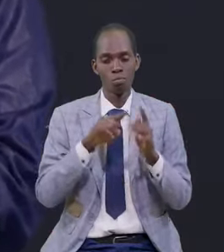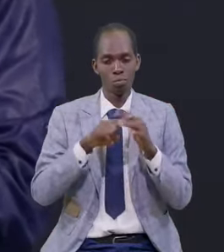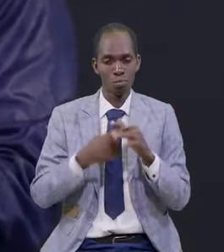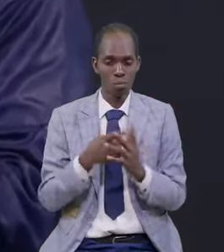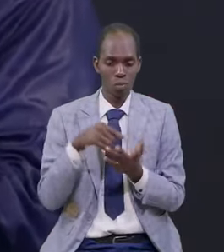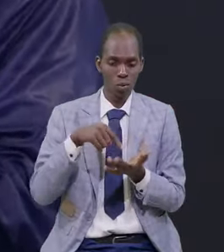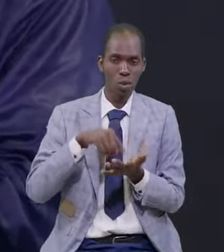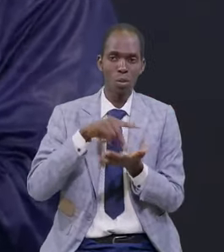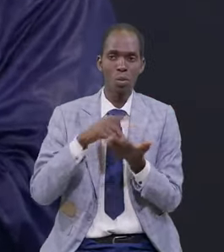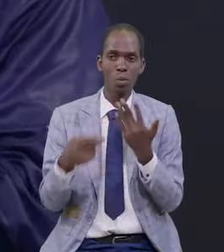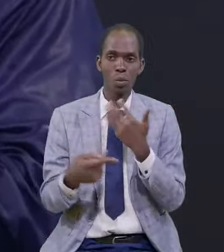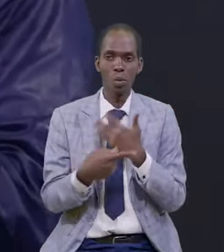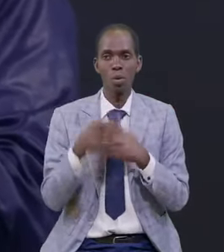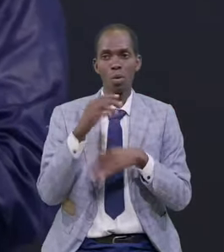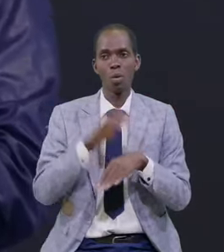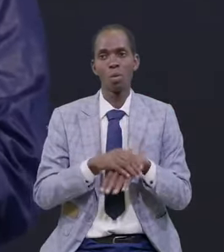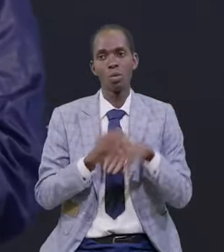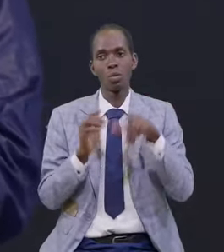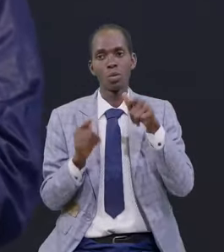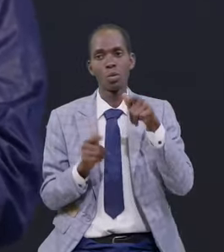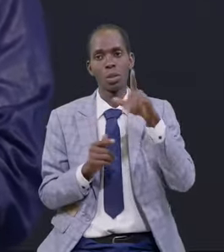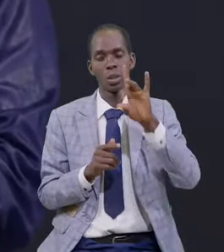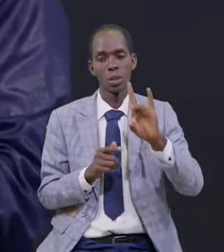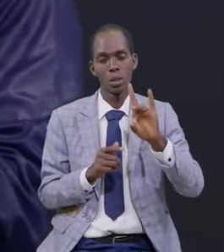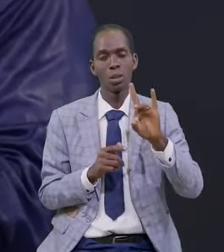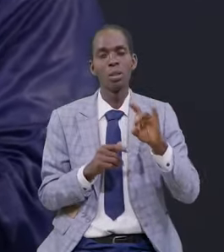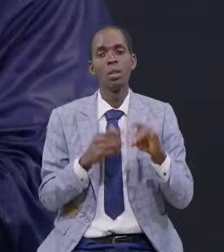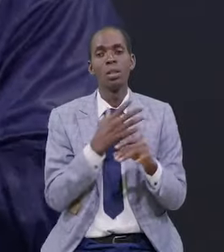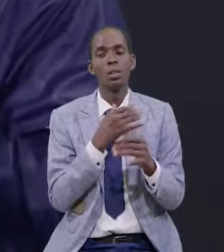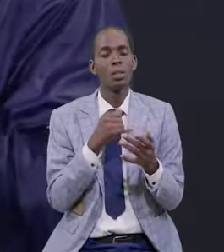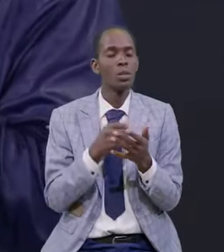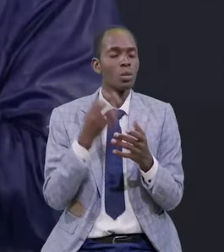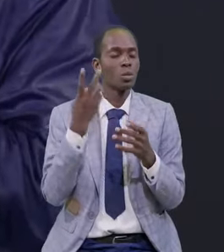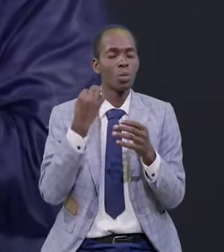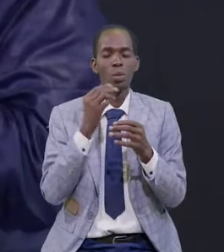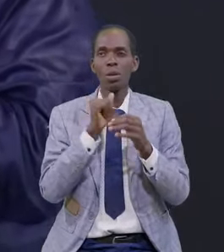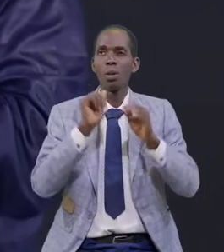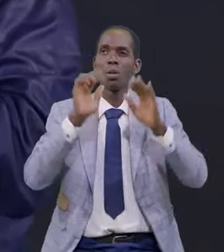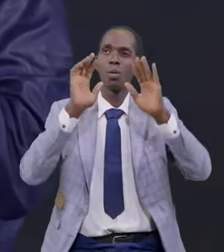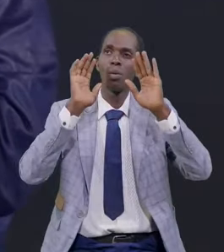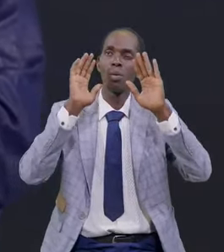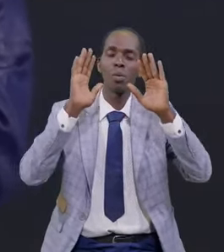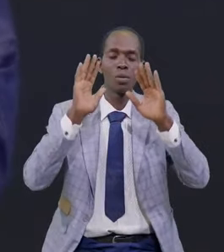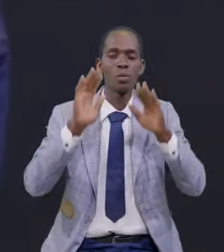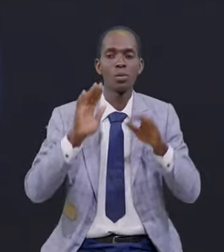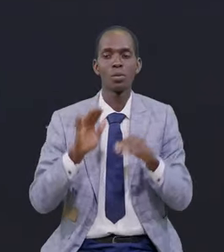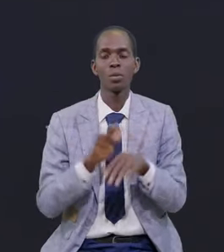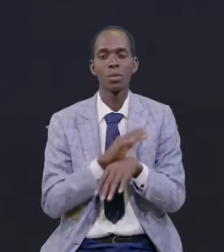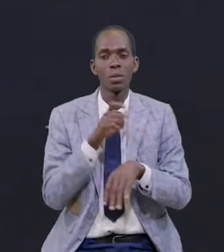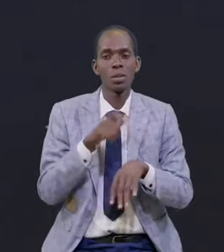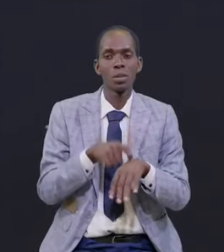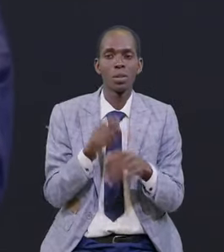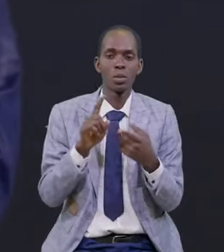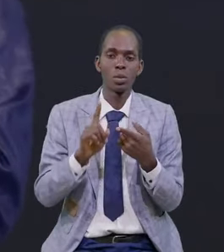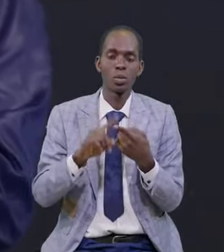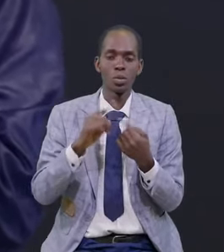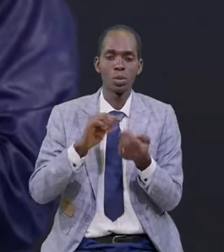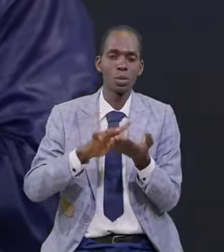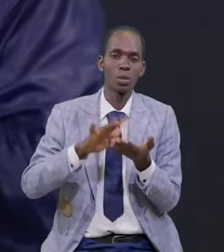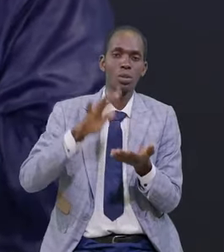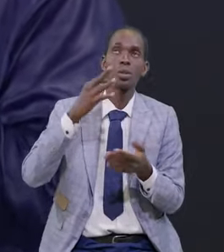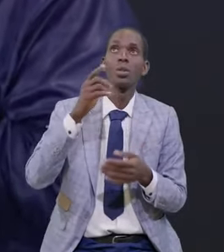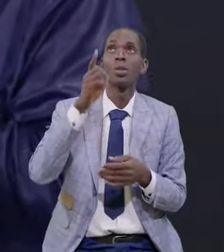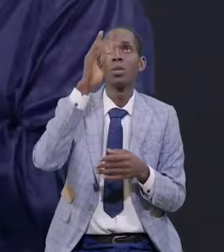was glorious it was wonderful to the glory of God let's appreciate God for day